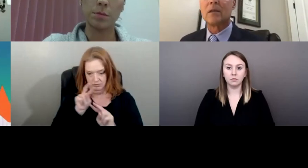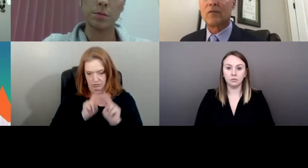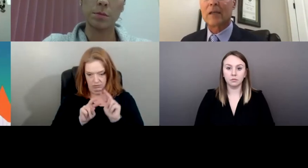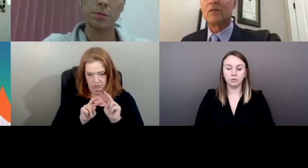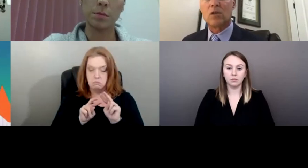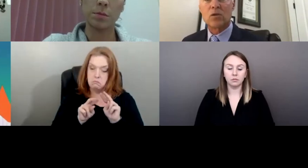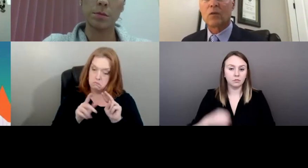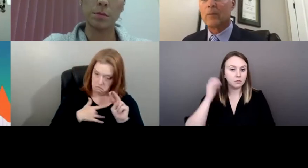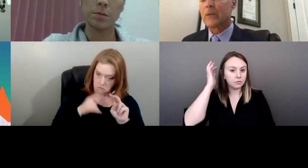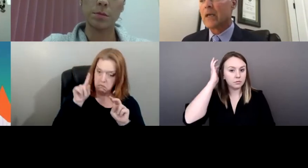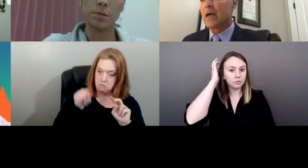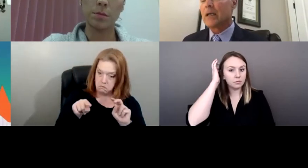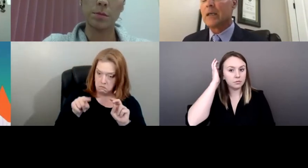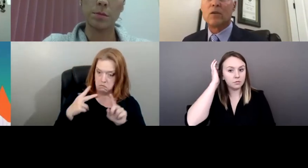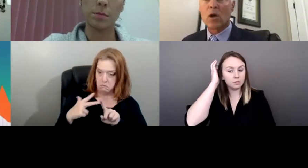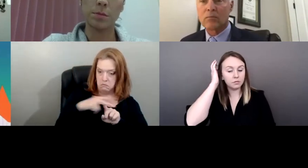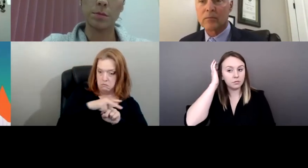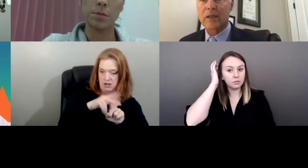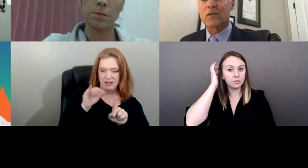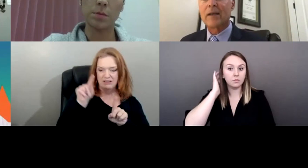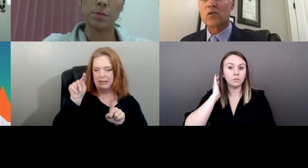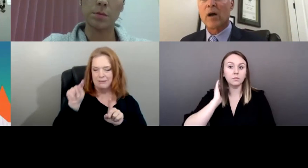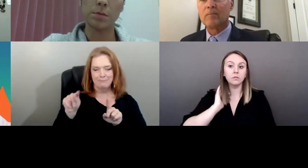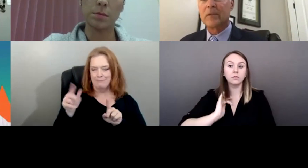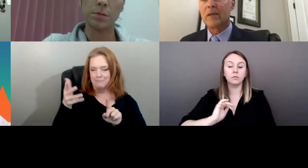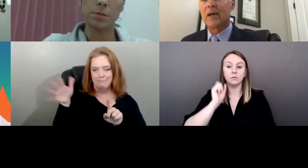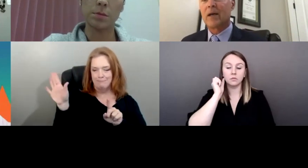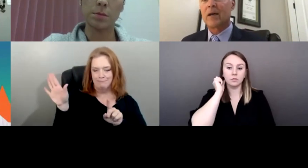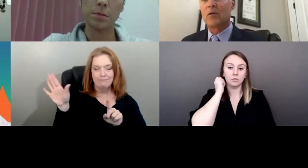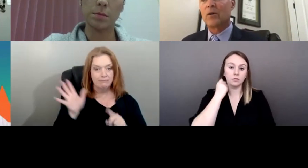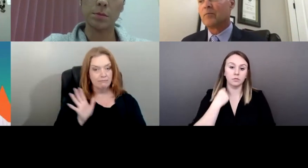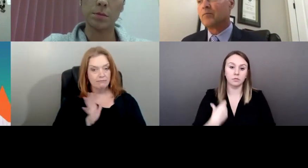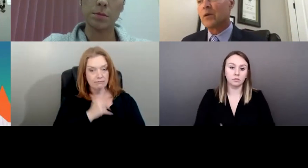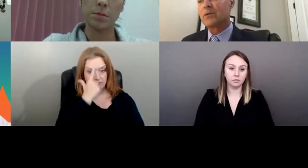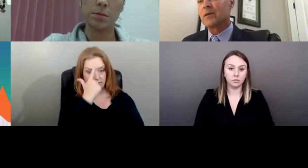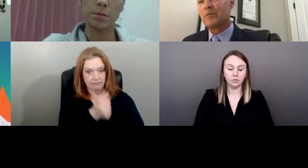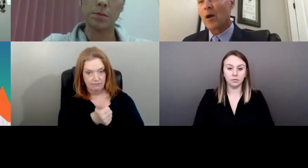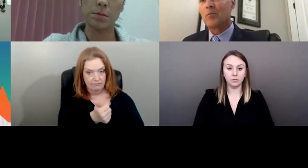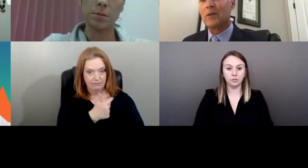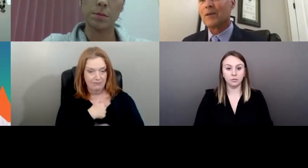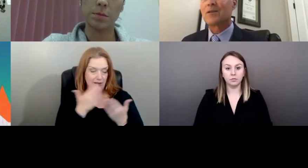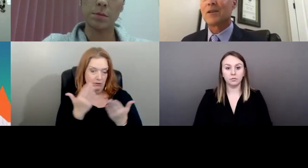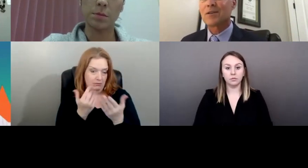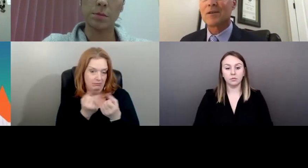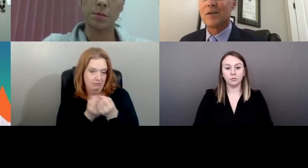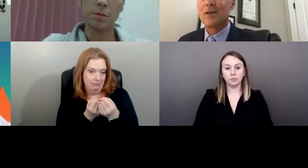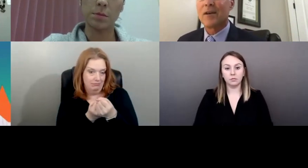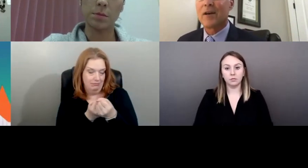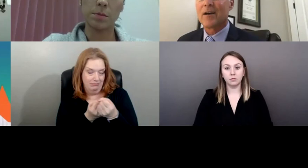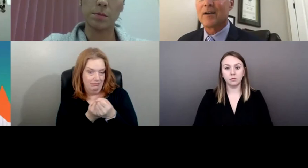it effective and useful. If you don't, that's fine as well. We're here to help and